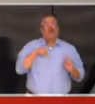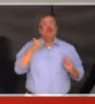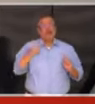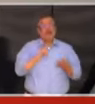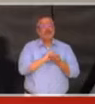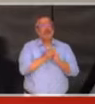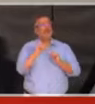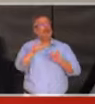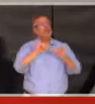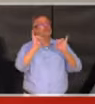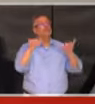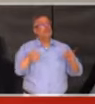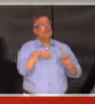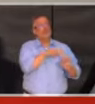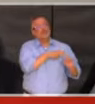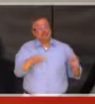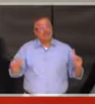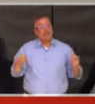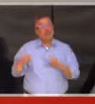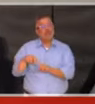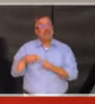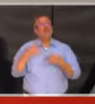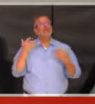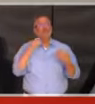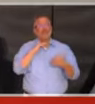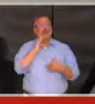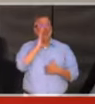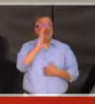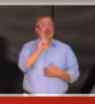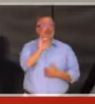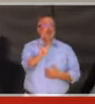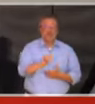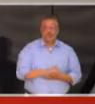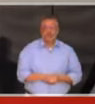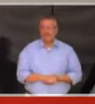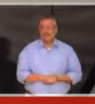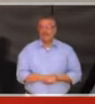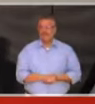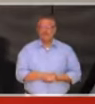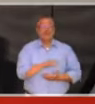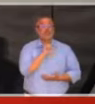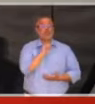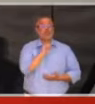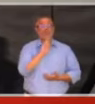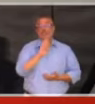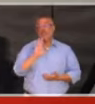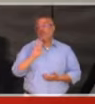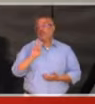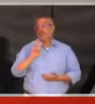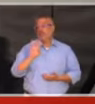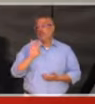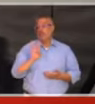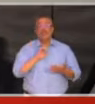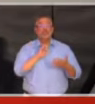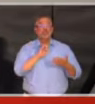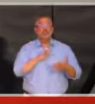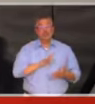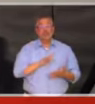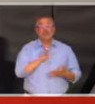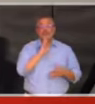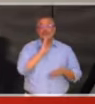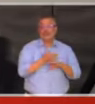transfer, and thanks to Governor Newsom today, we will do just that. AB 928, the Student Transfer Achievement Reform